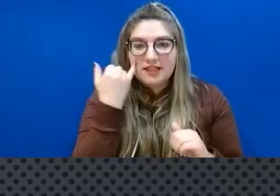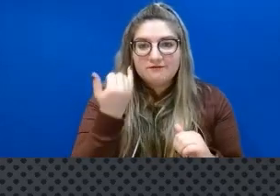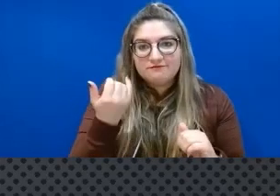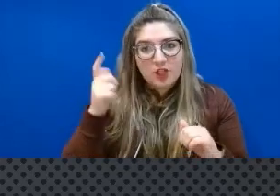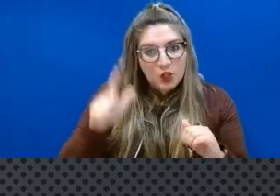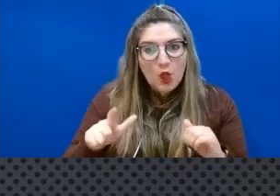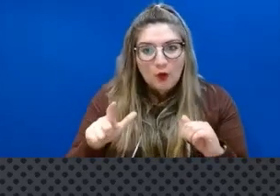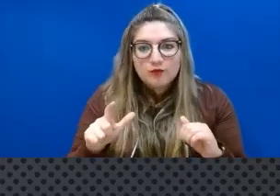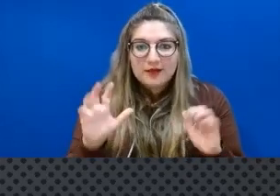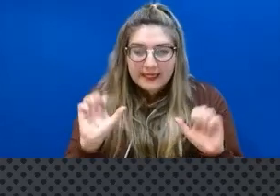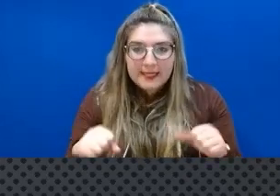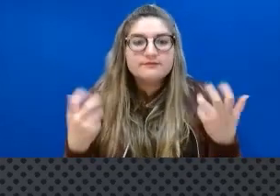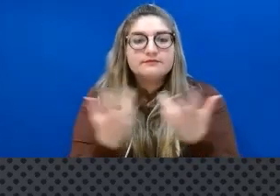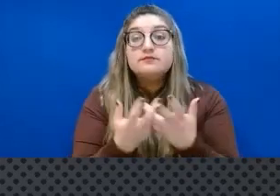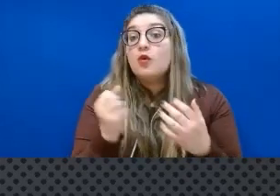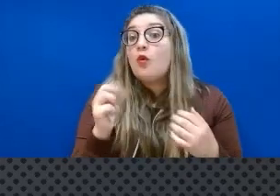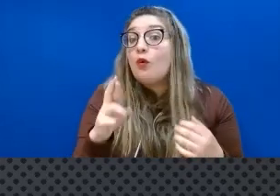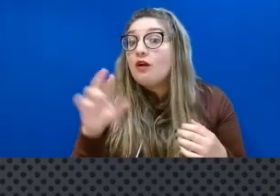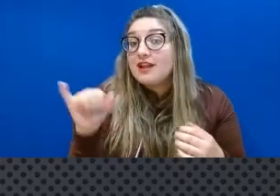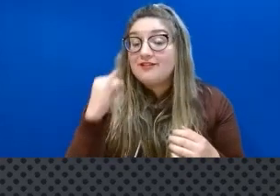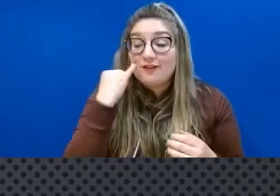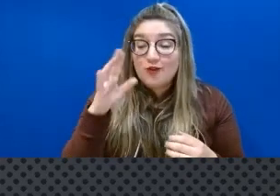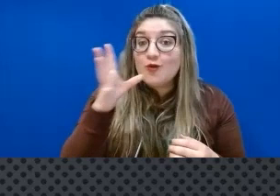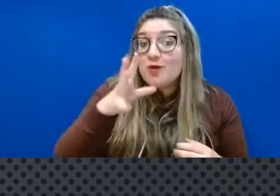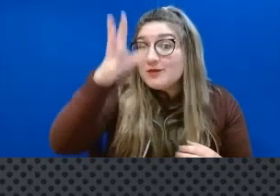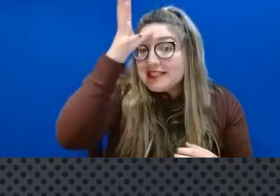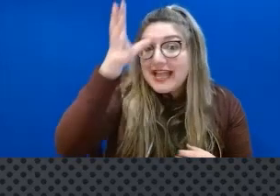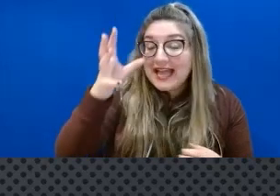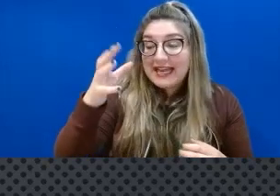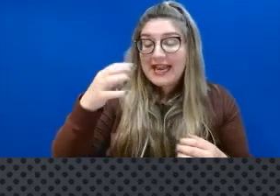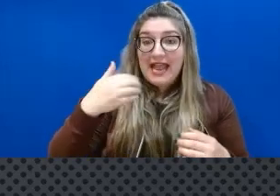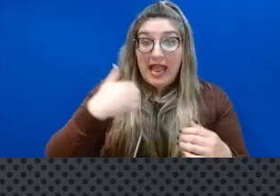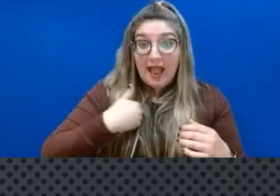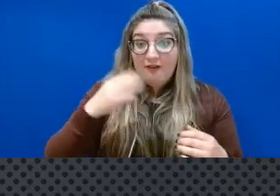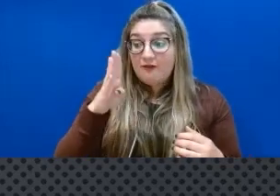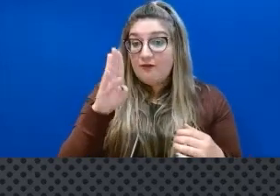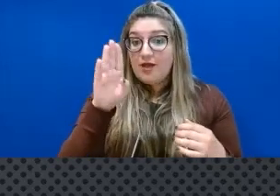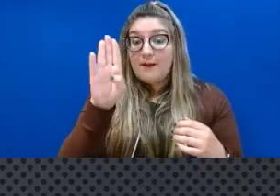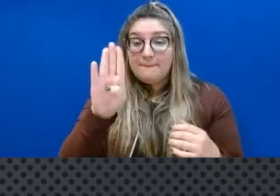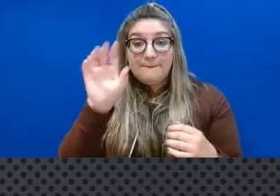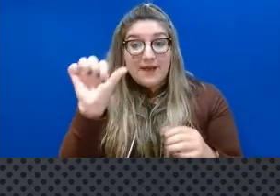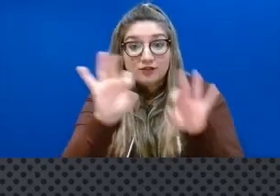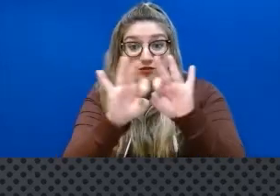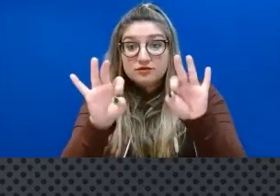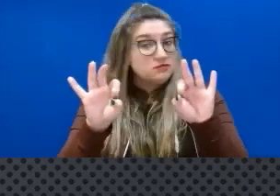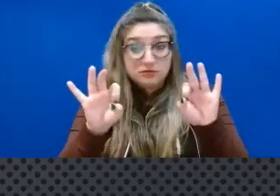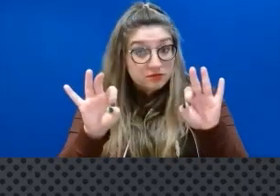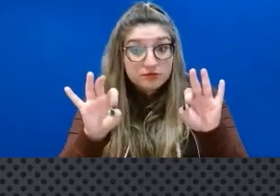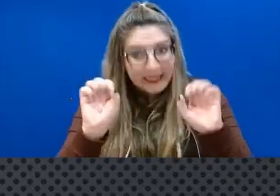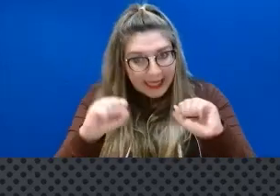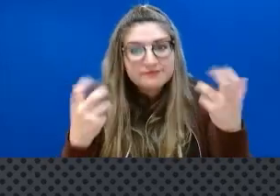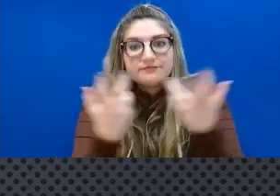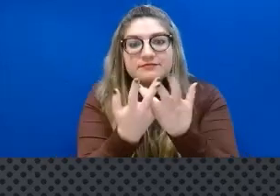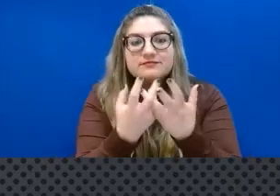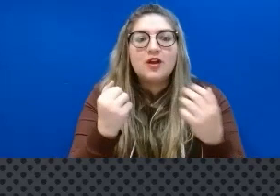parents do not have a bachelor's degree, or you have a disability. So it has to be one of the 3. It doesn't have to be all 3 of